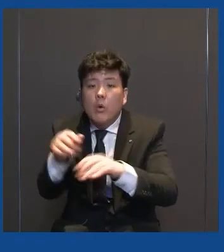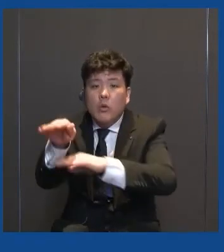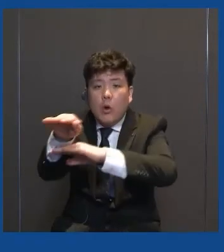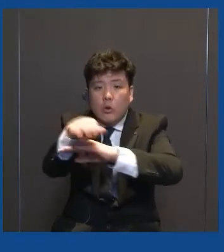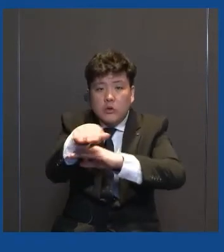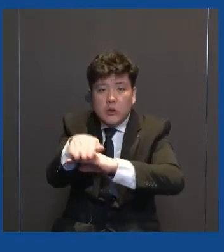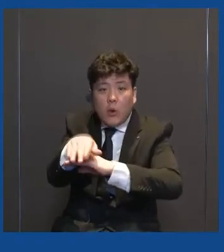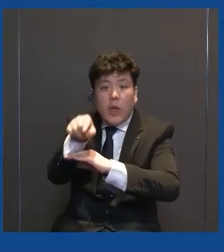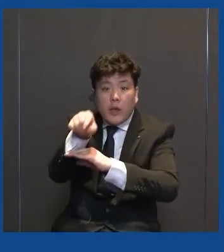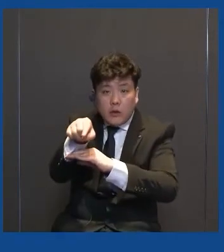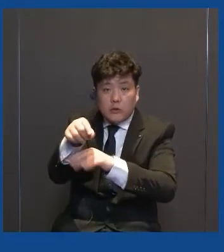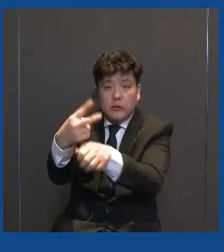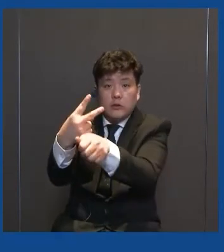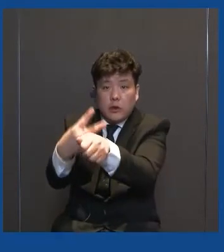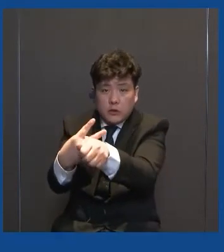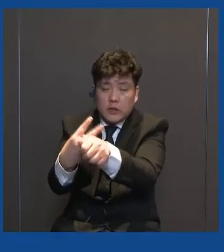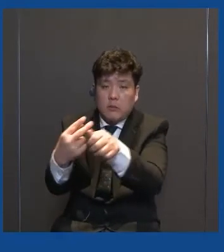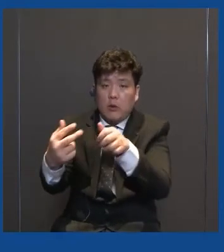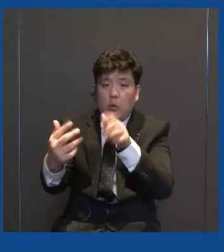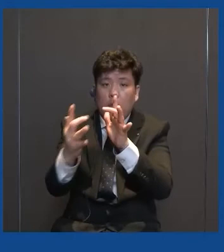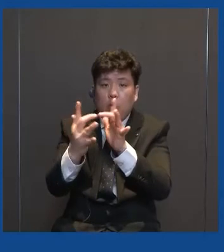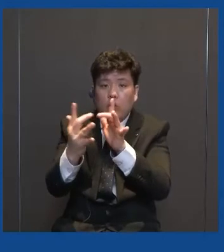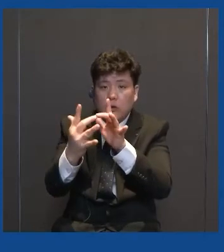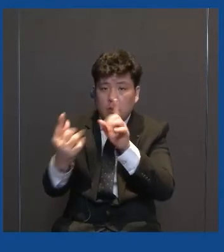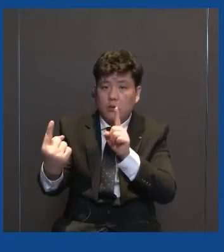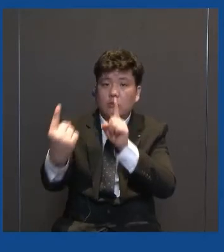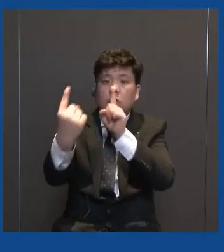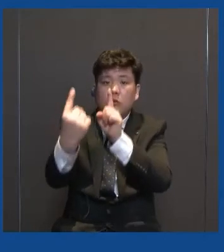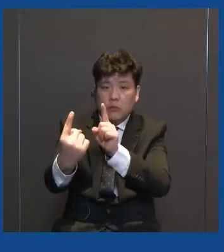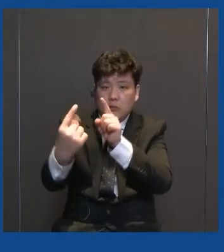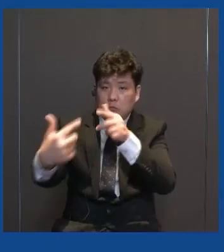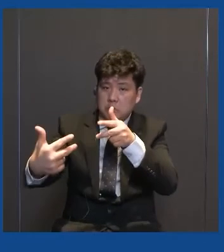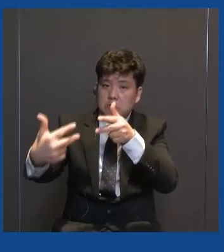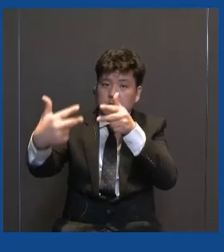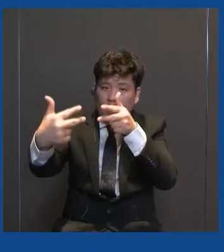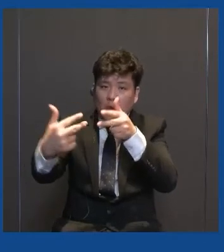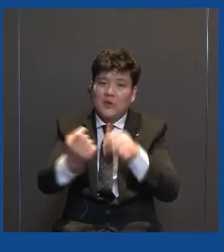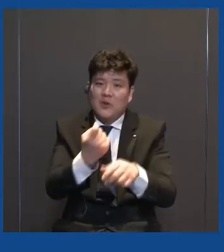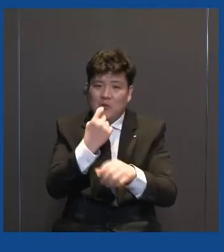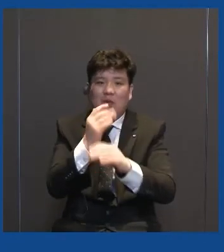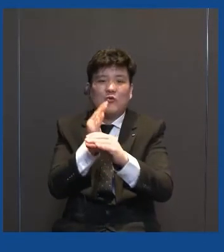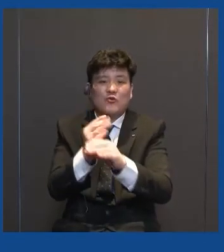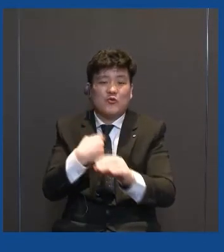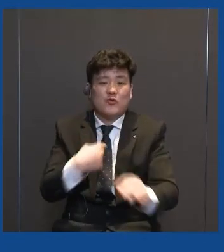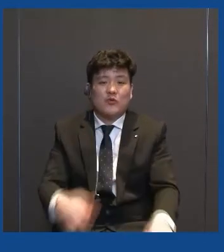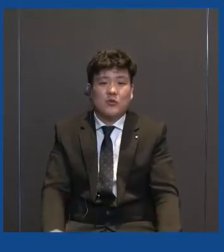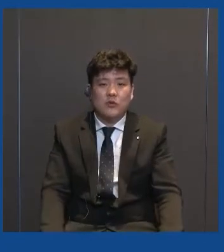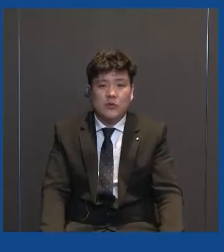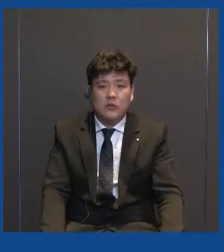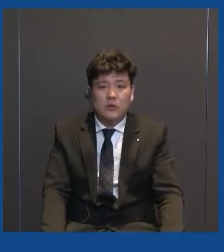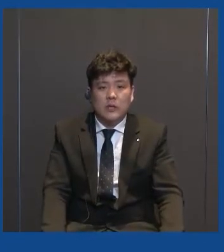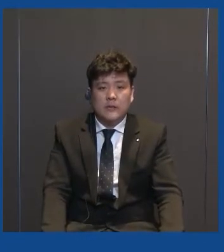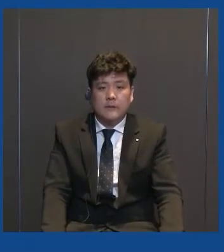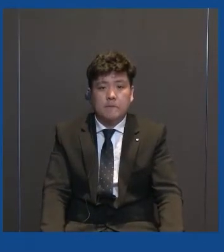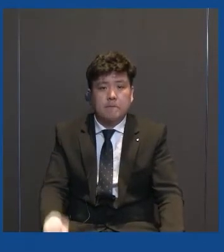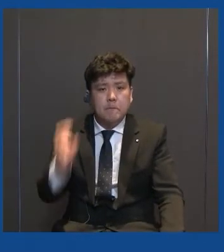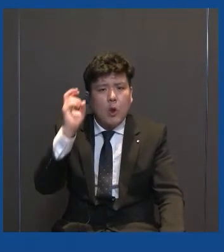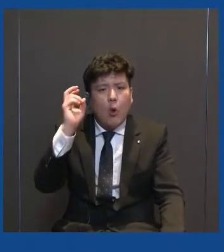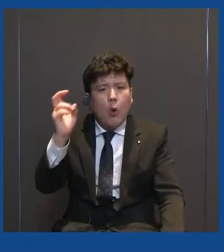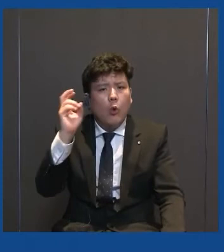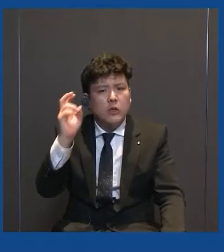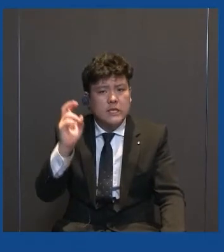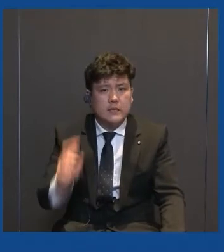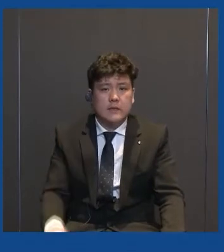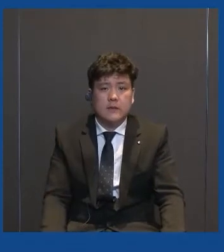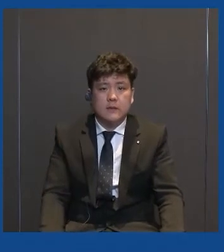calligraphy lessons are provided to me on Zoom, so I can meet with the instructors on Zoom and I can continue on with my leisurely activity.